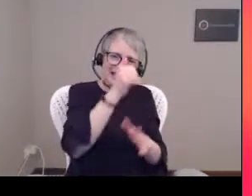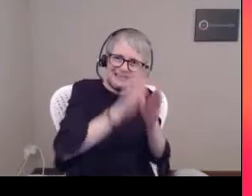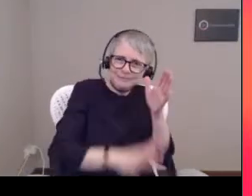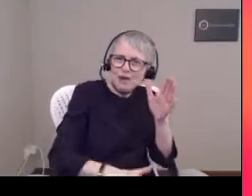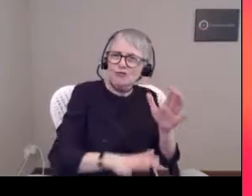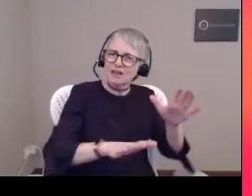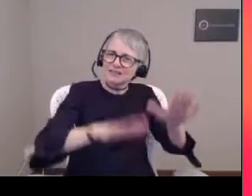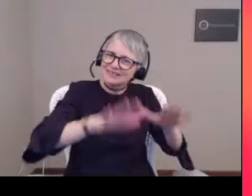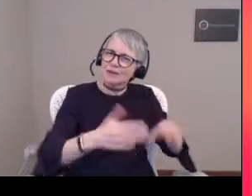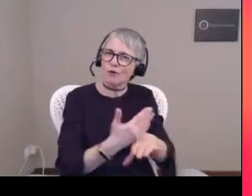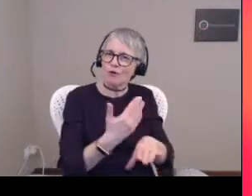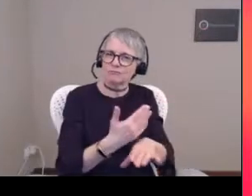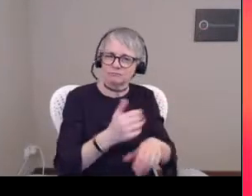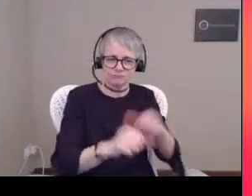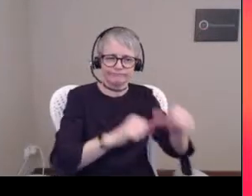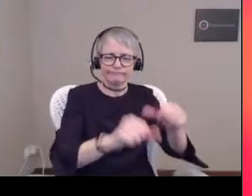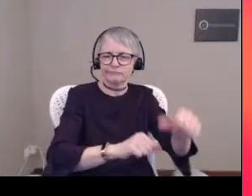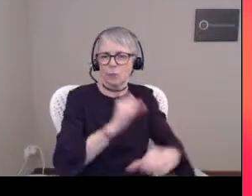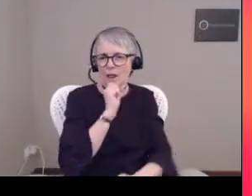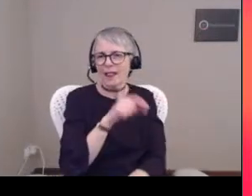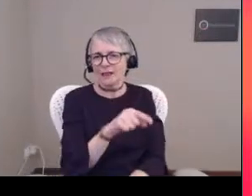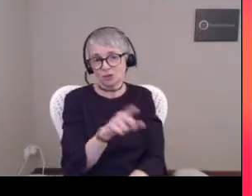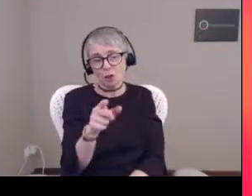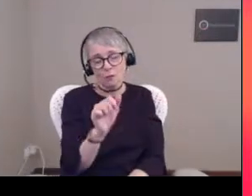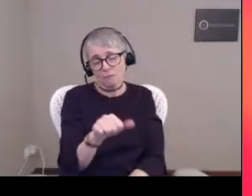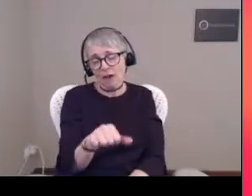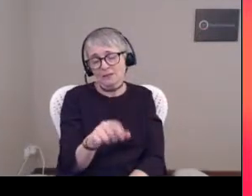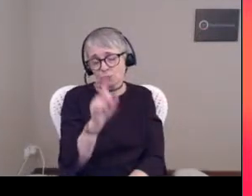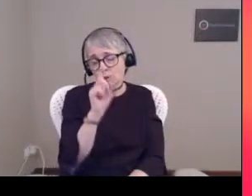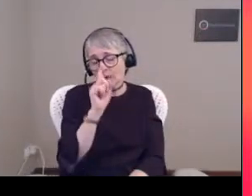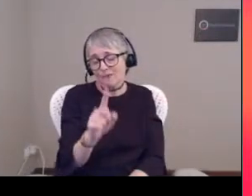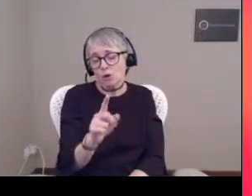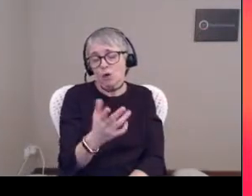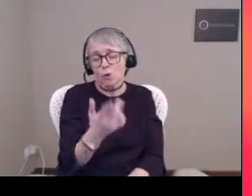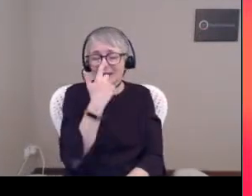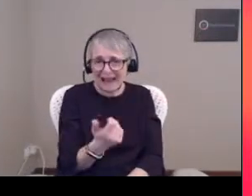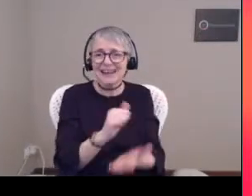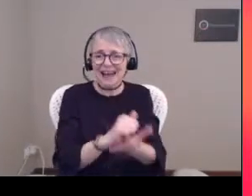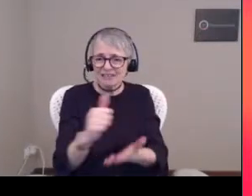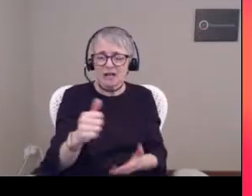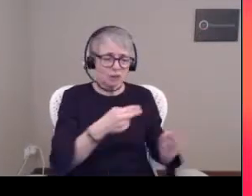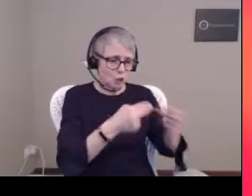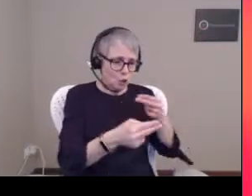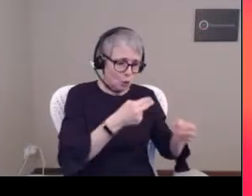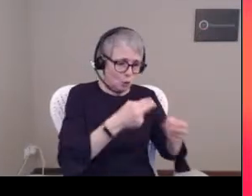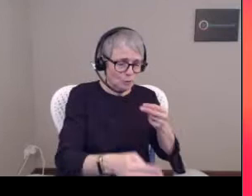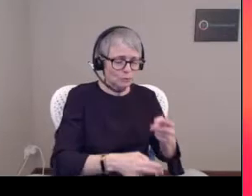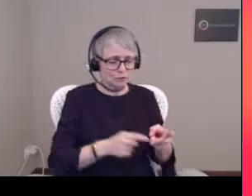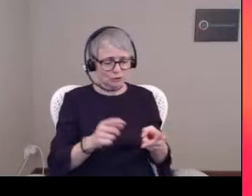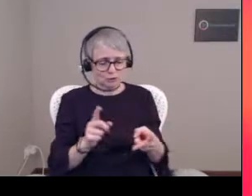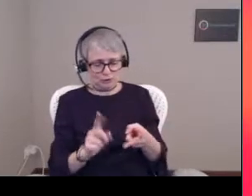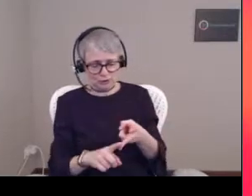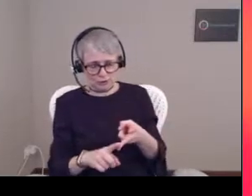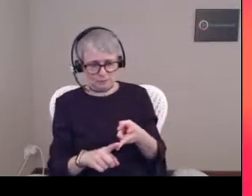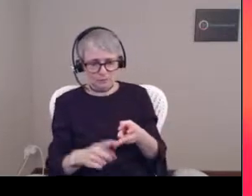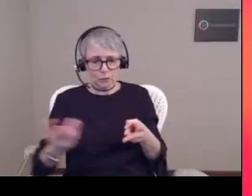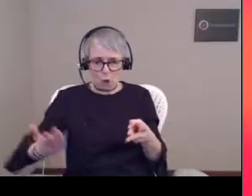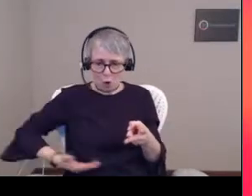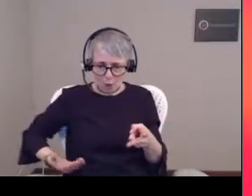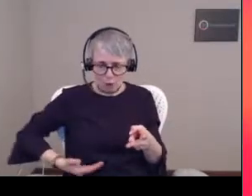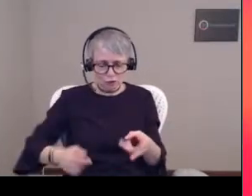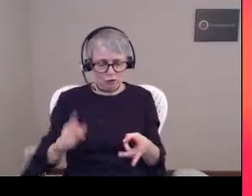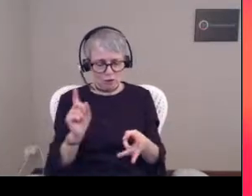areas. So keep an eye out over this year, because we will be advertising the news one soon. I'm going to definitely do one for commercial. I want to do one for